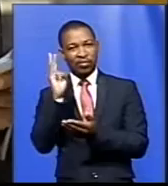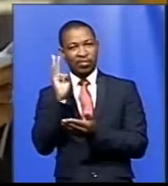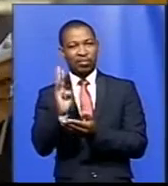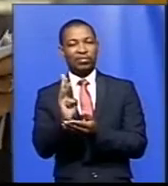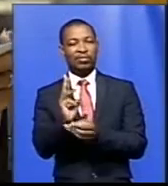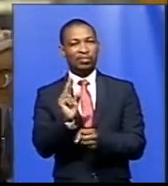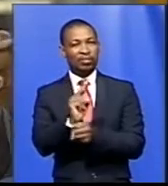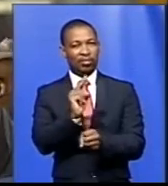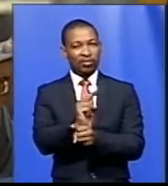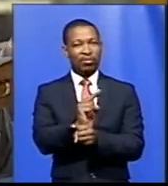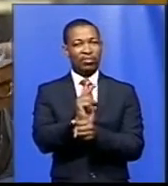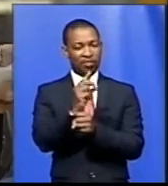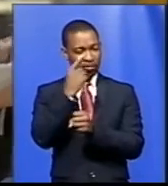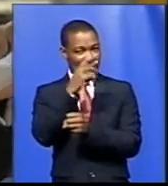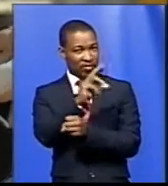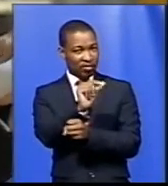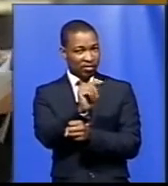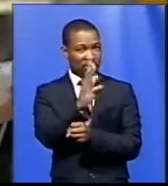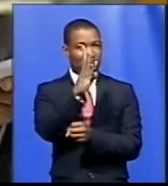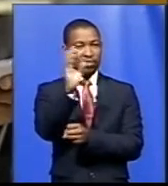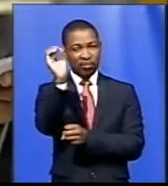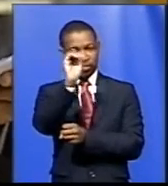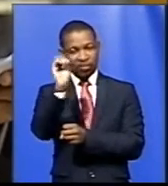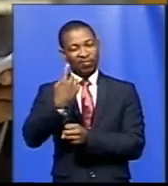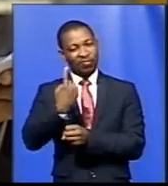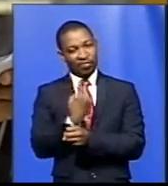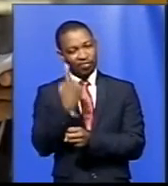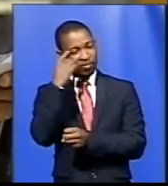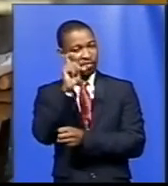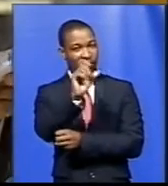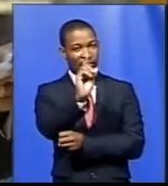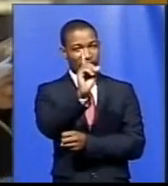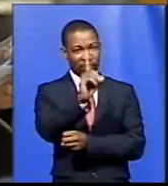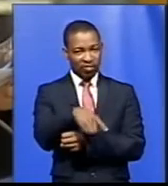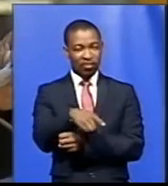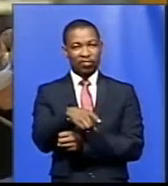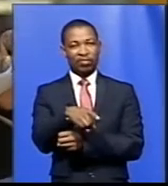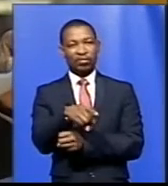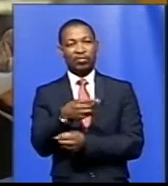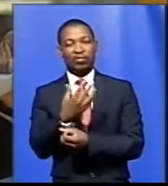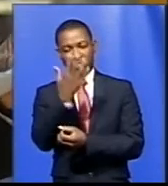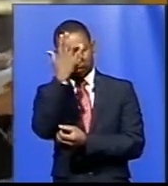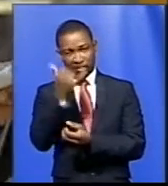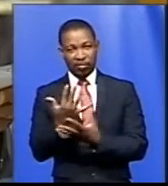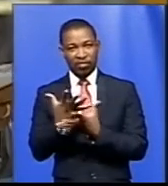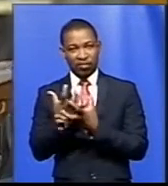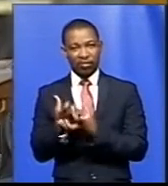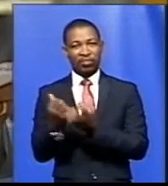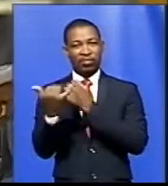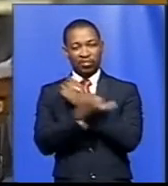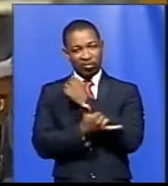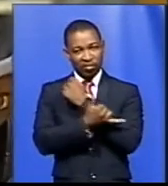ratio of up to 4% of GDP to avoid the country sliding into